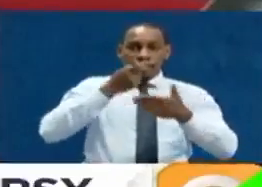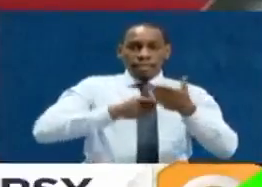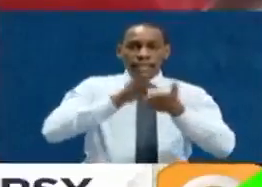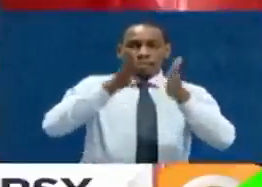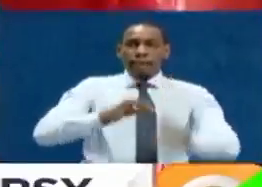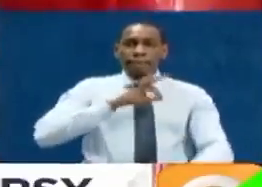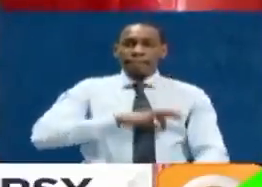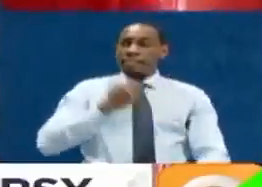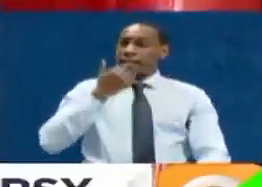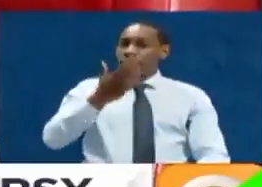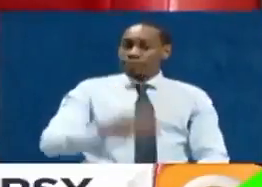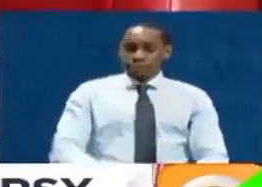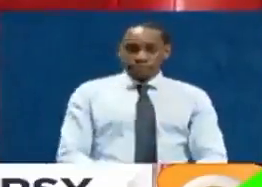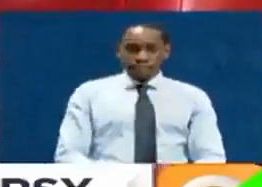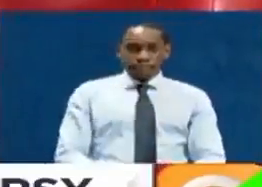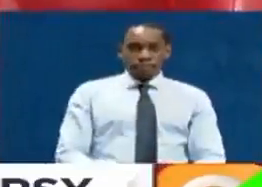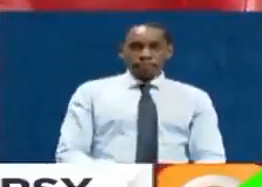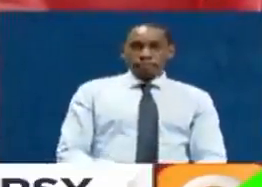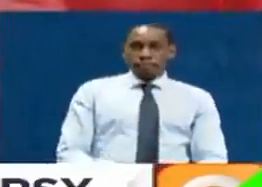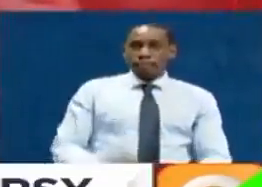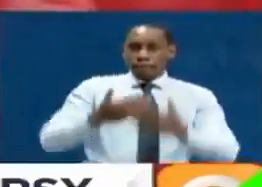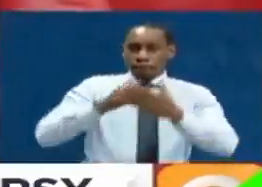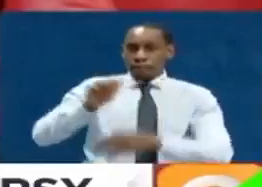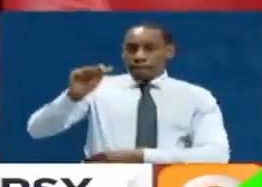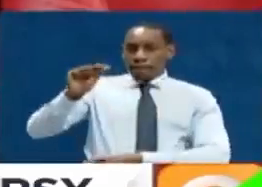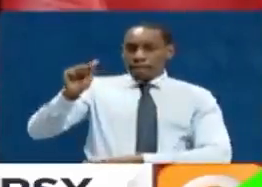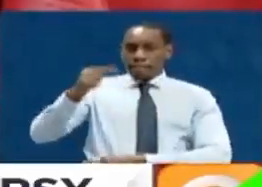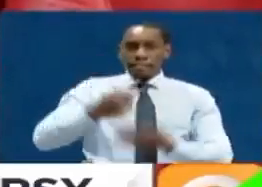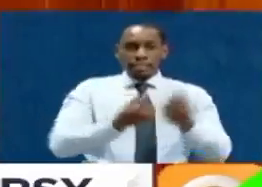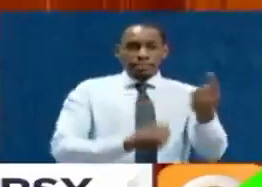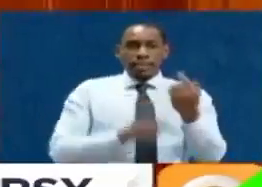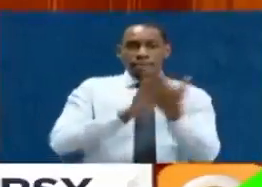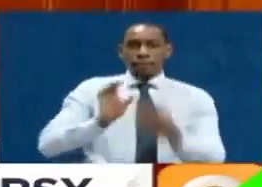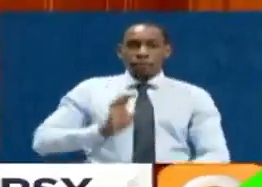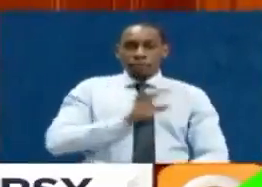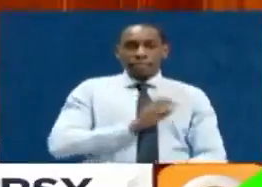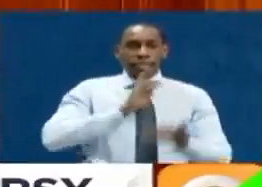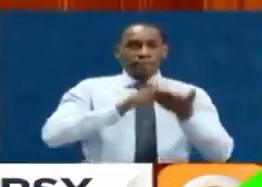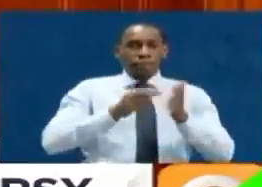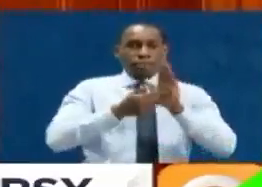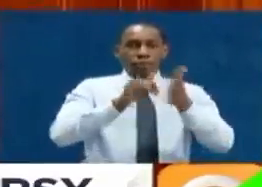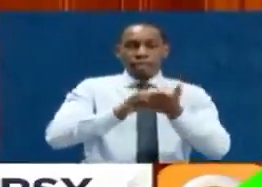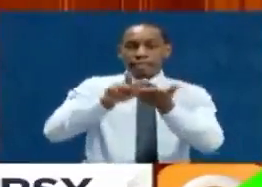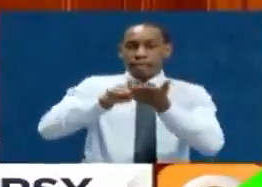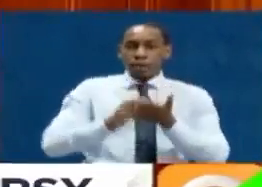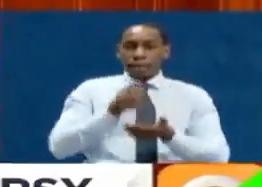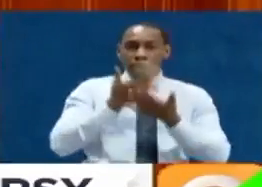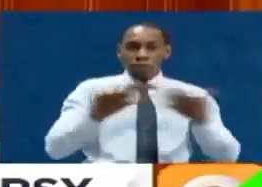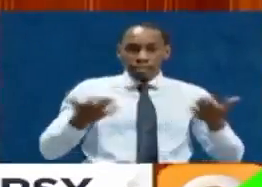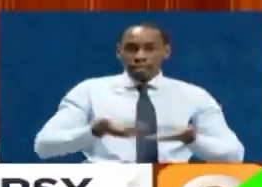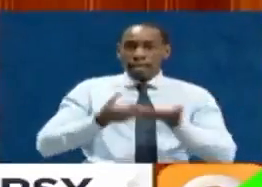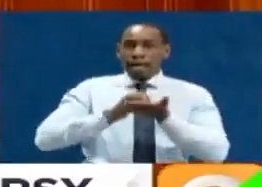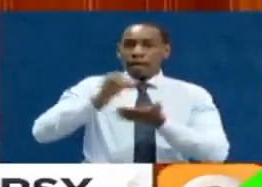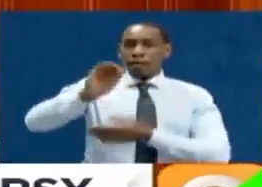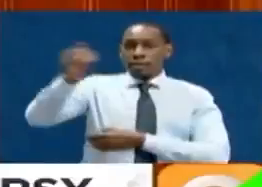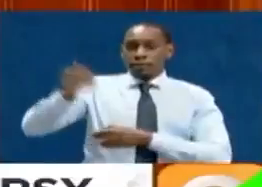raw deal. Thank you very much. Professor Githu appeared before the committee, even as reports indicate that the leased medical equipment supplied to